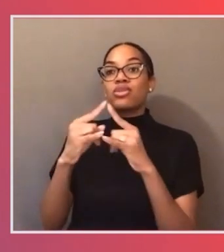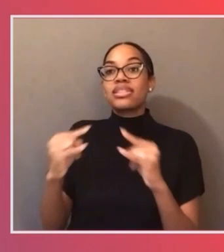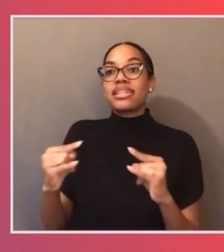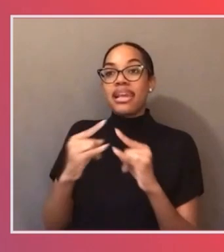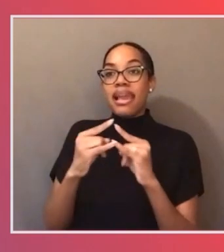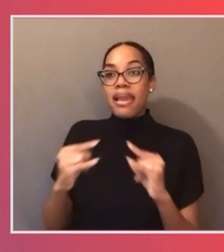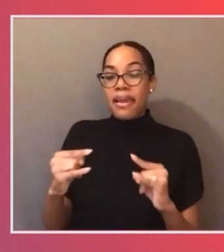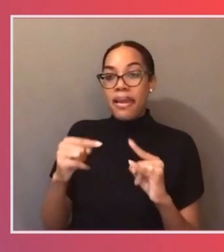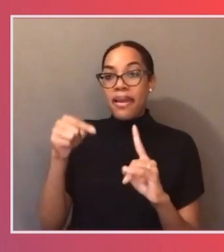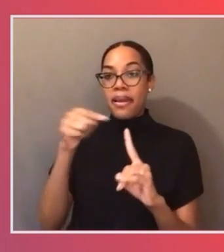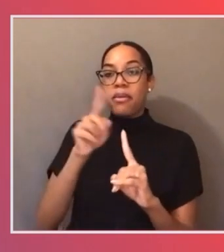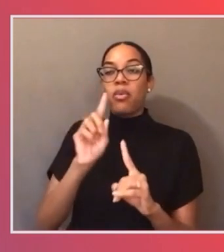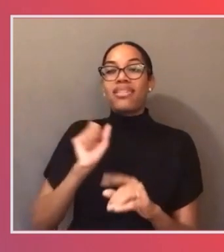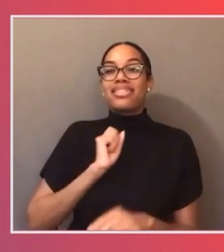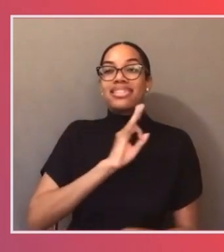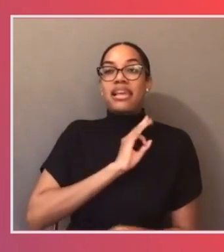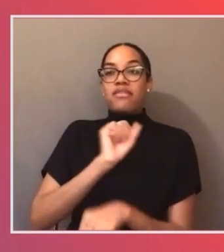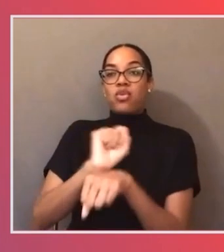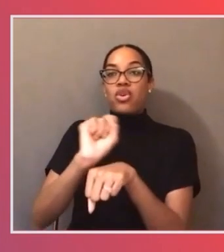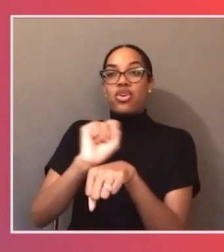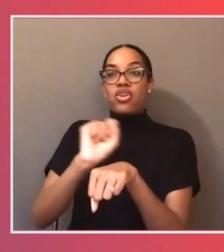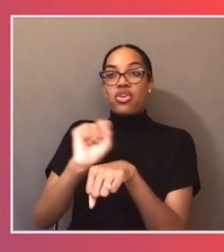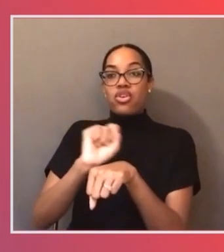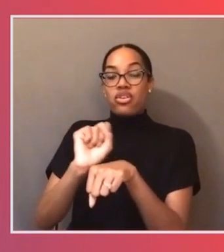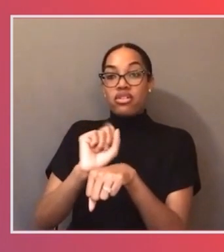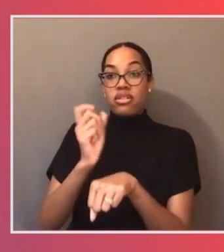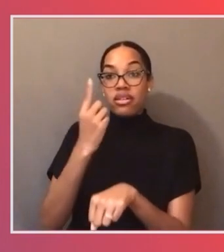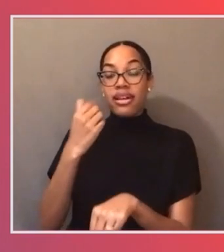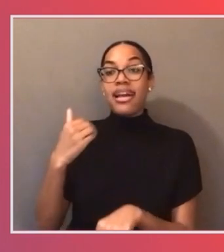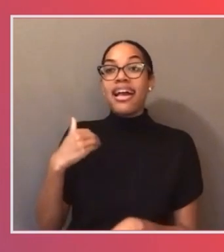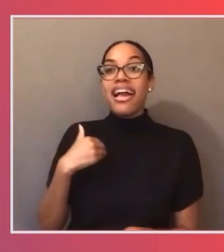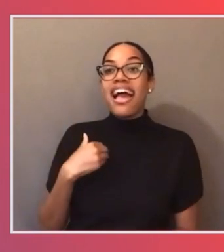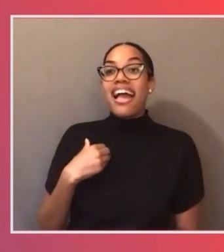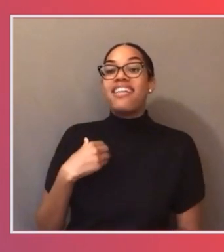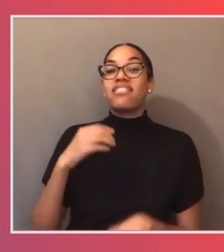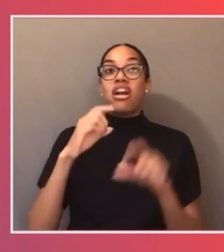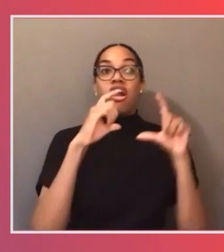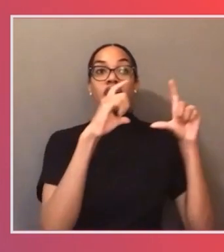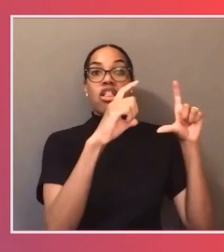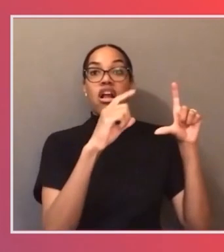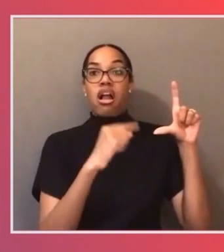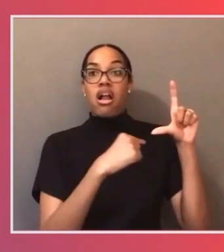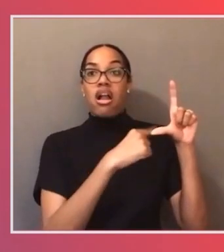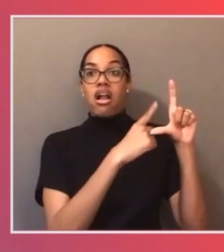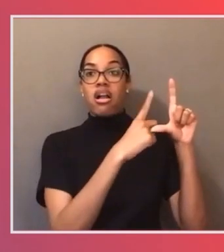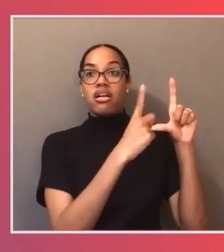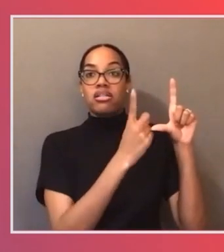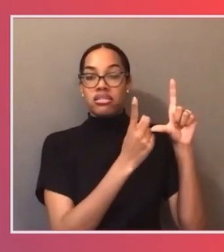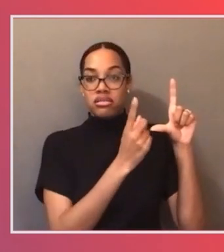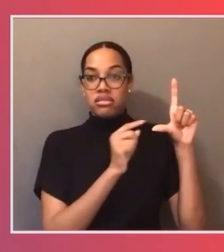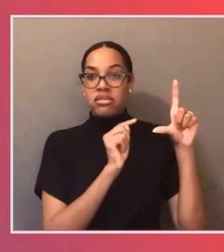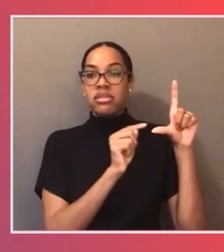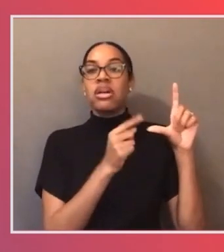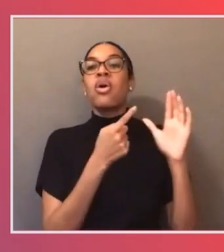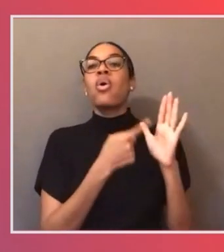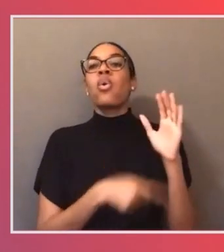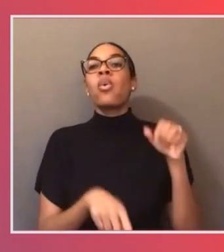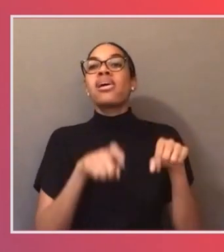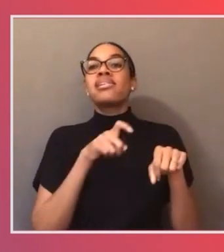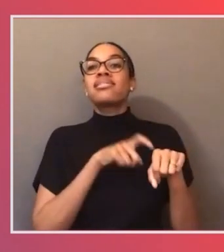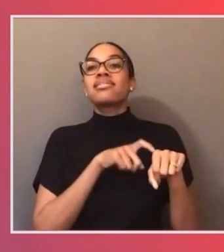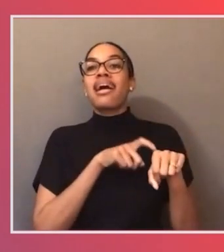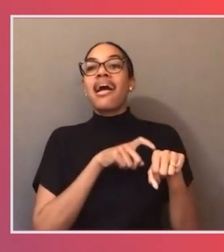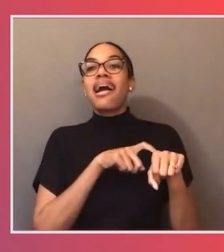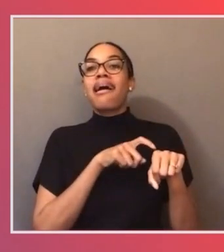an analog clock on the wall. What time does the clock read?